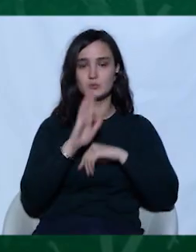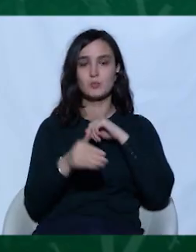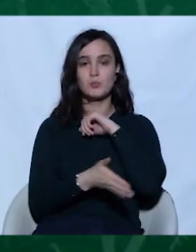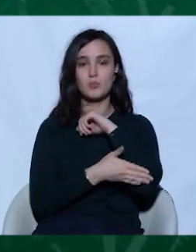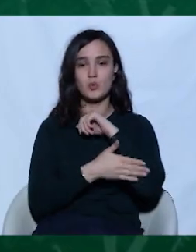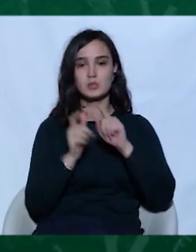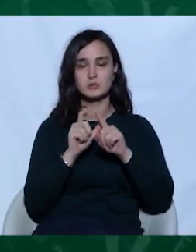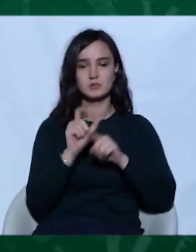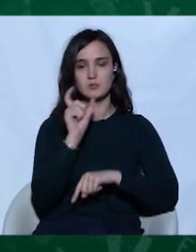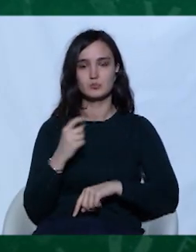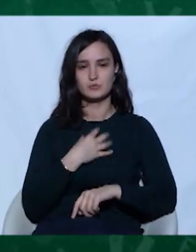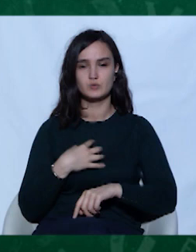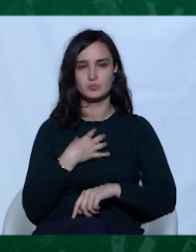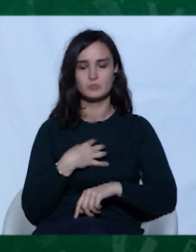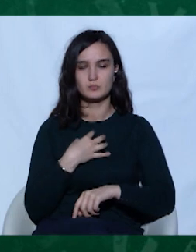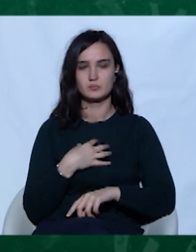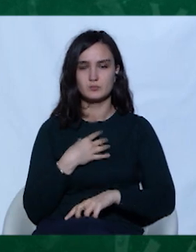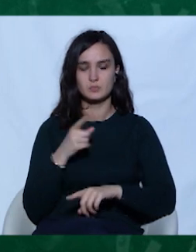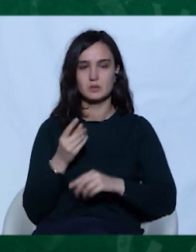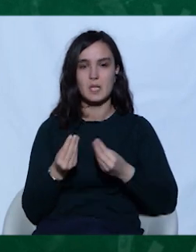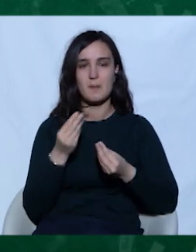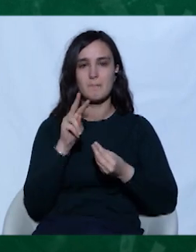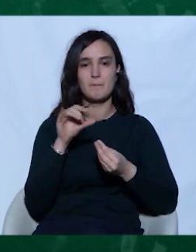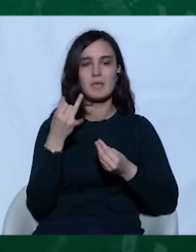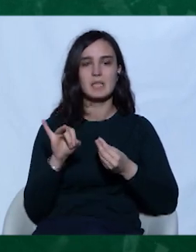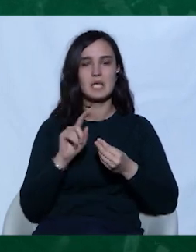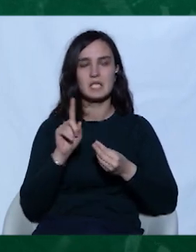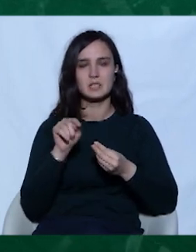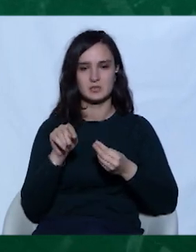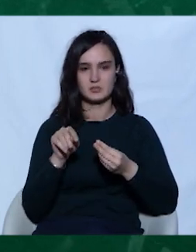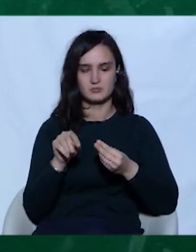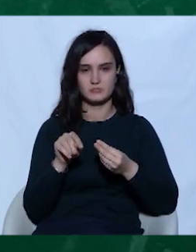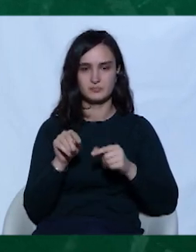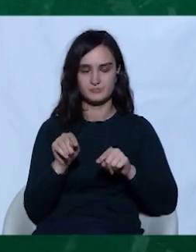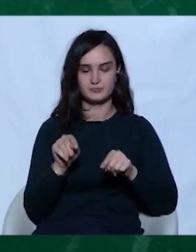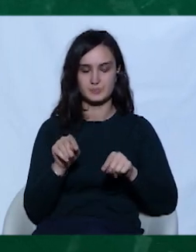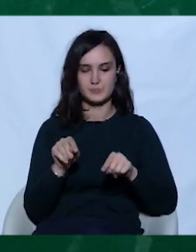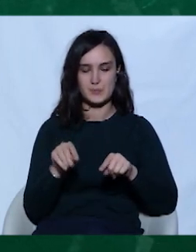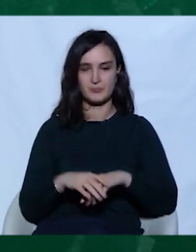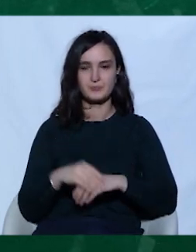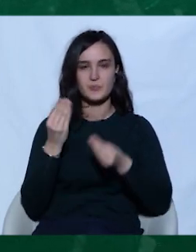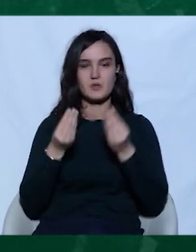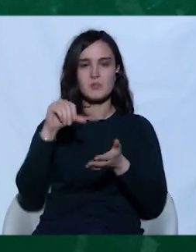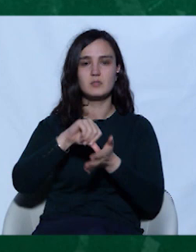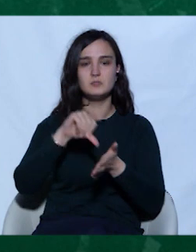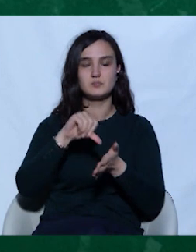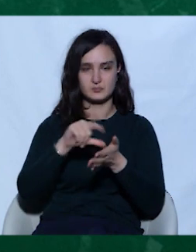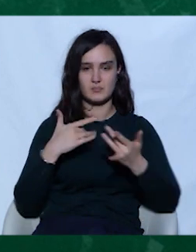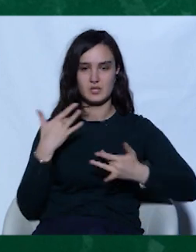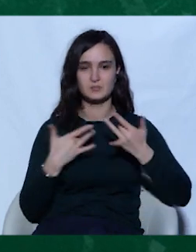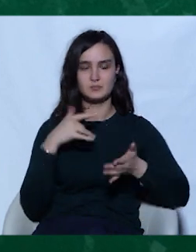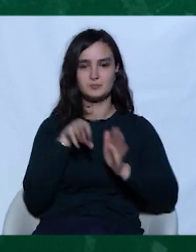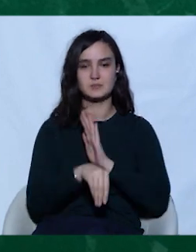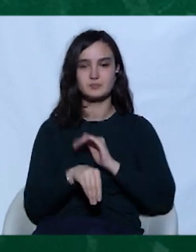considerate, an adjective. It is being careful not to inconvenience or harm others.